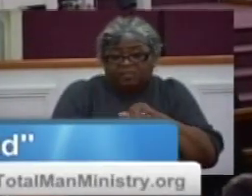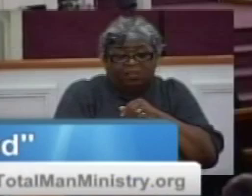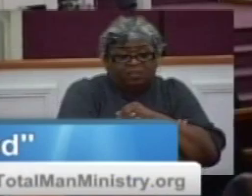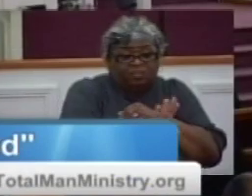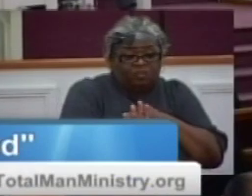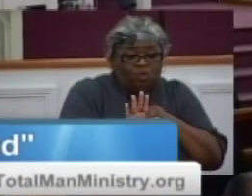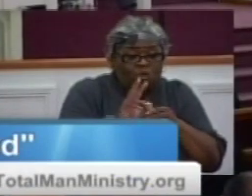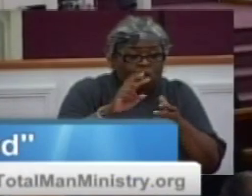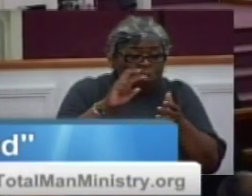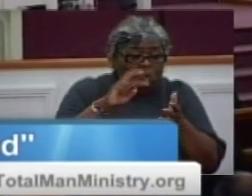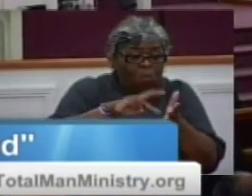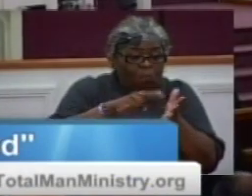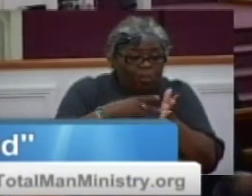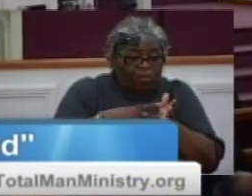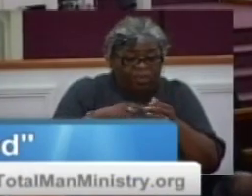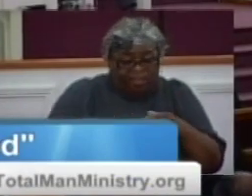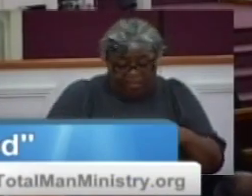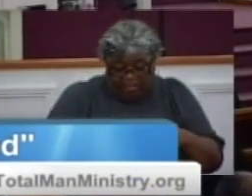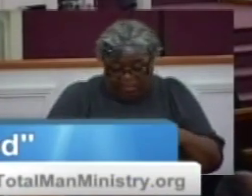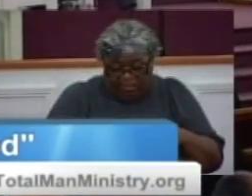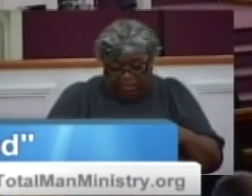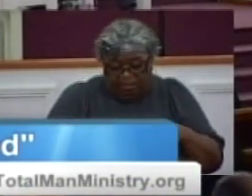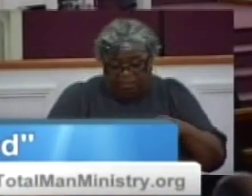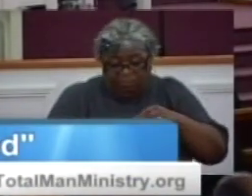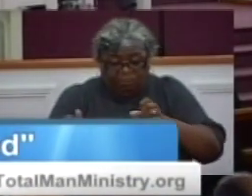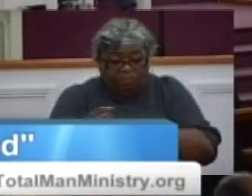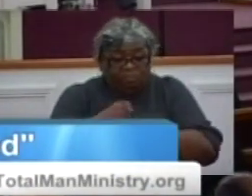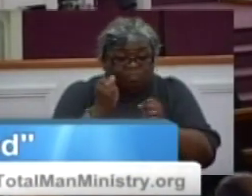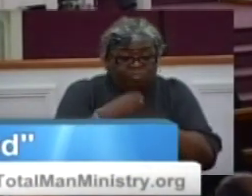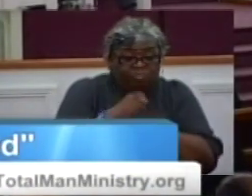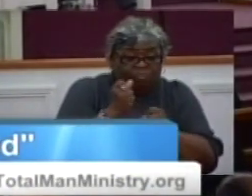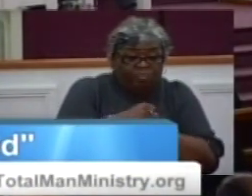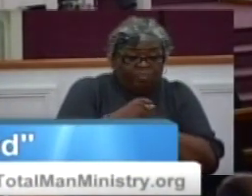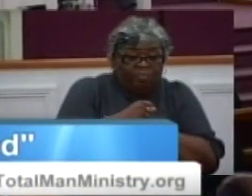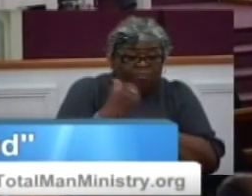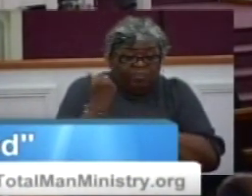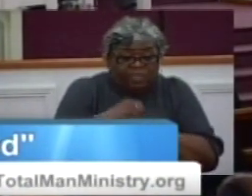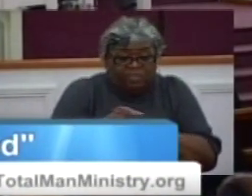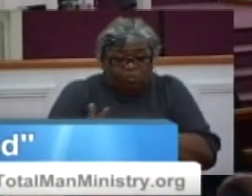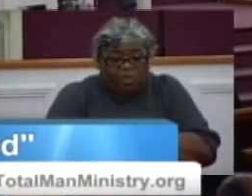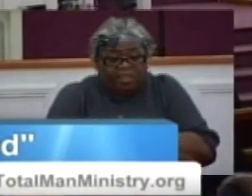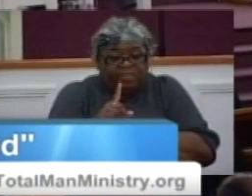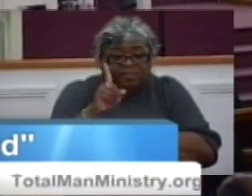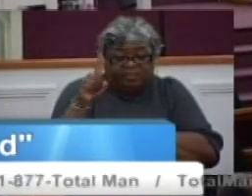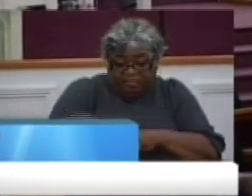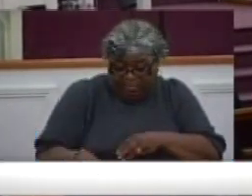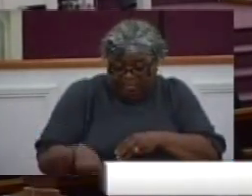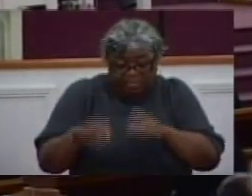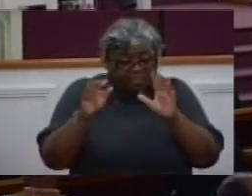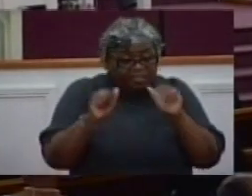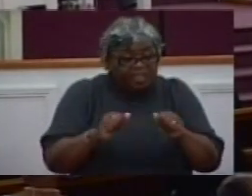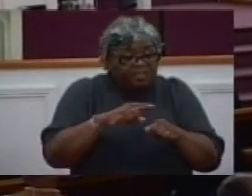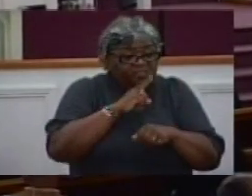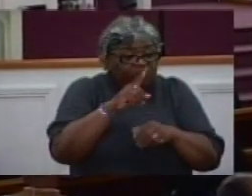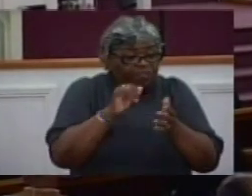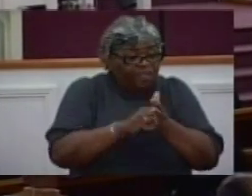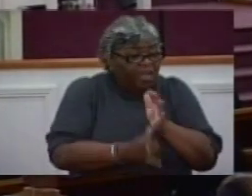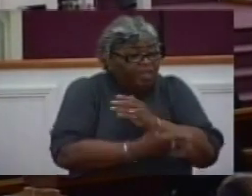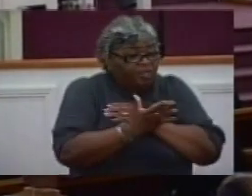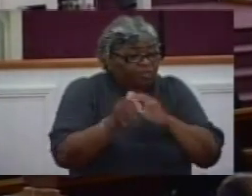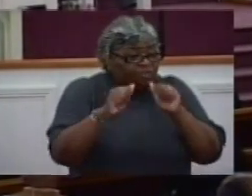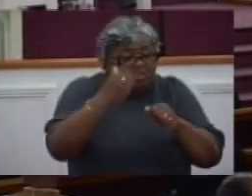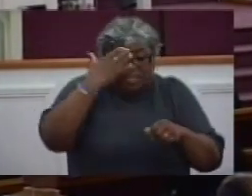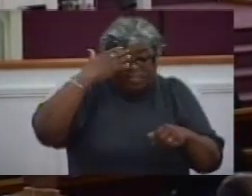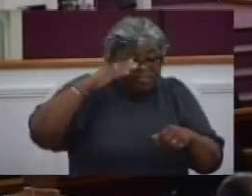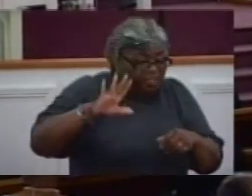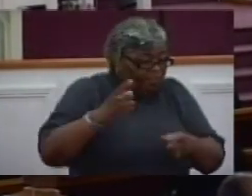your purpose. He wages his fight in any way that he can, so that you can